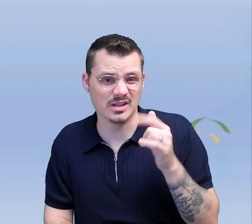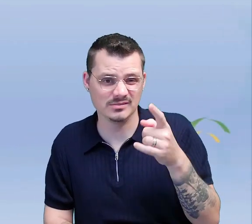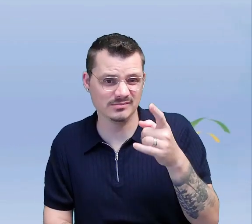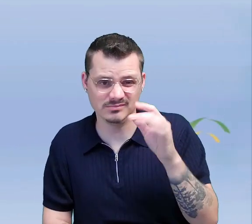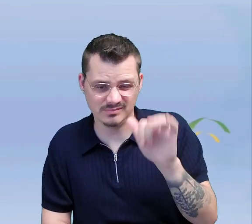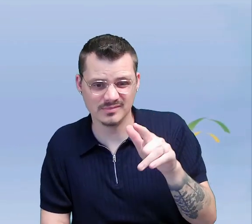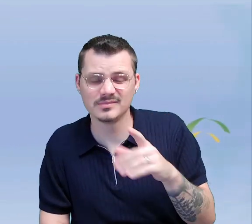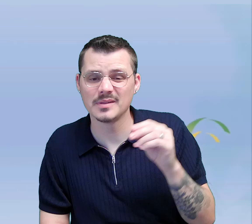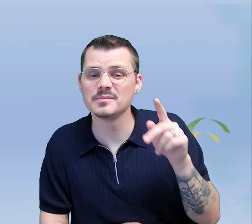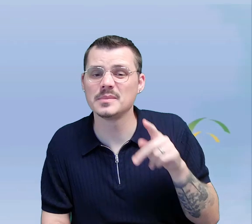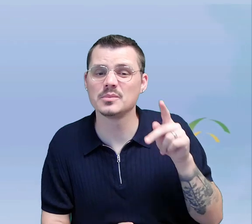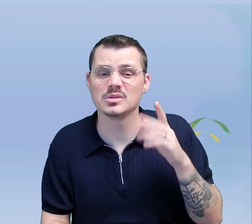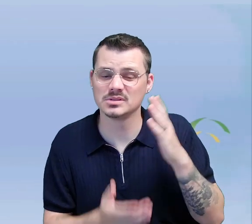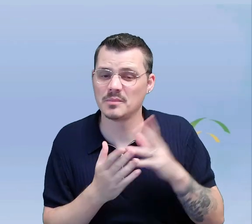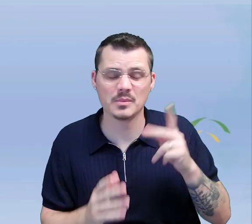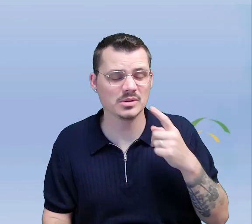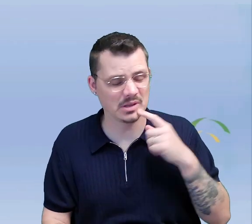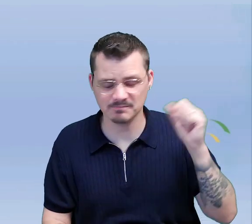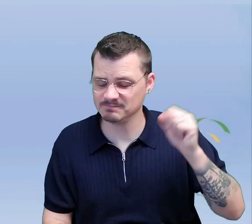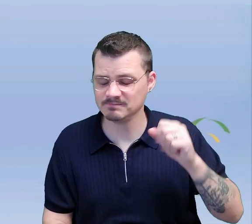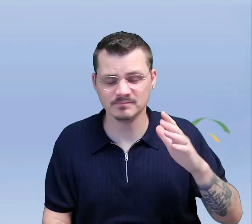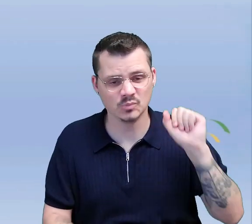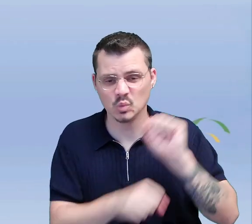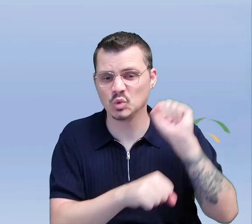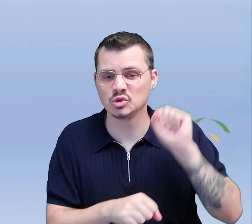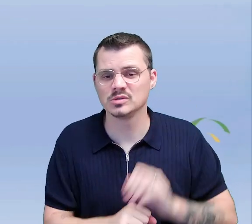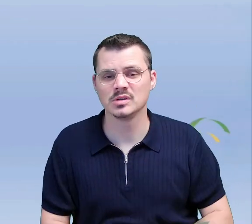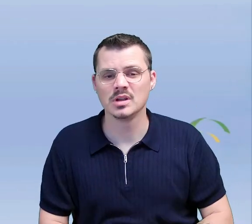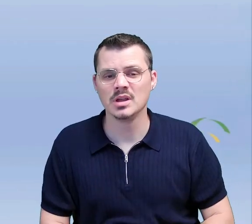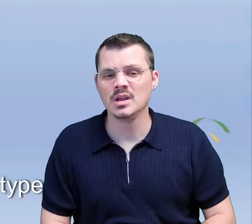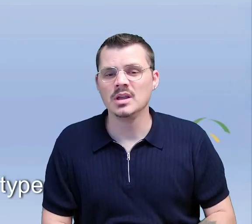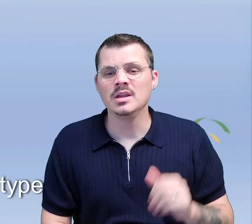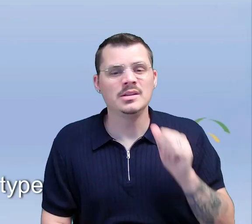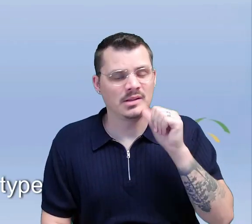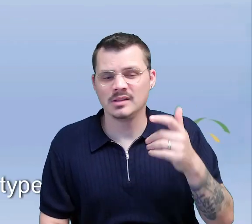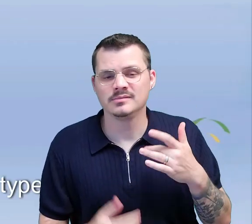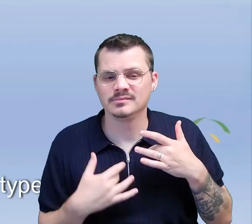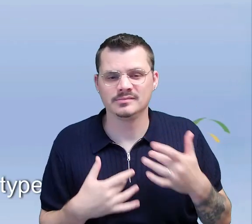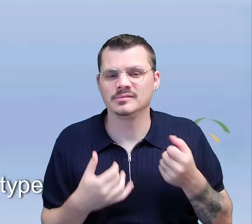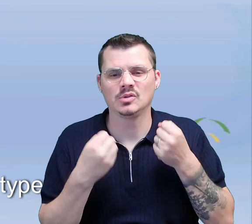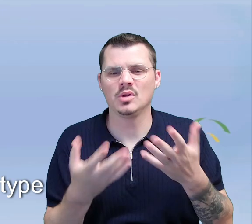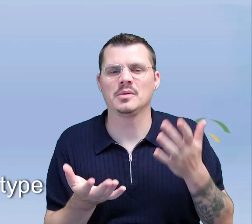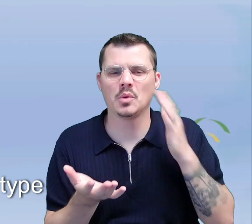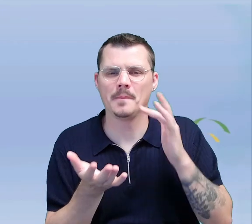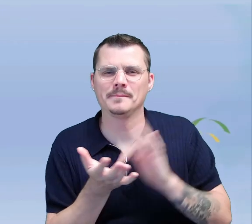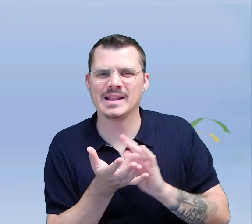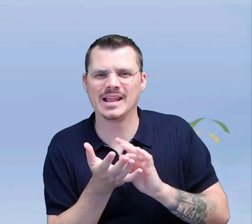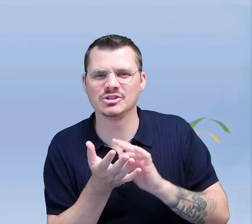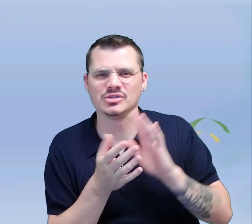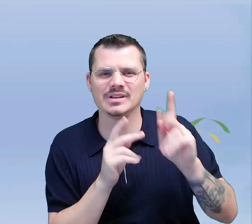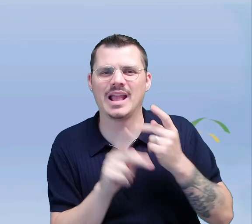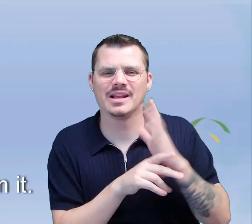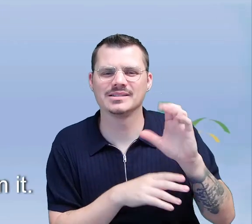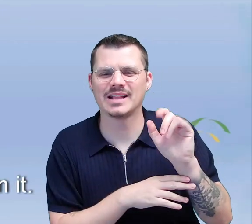like that, and some people just swear by it. Does not tend to cause, medication type side